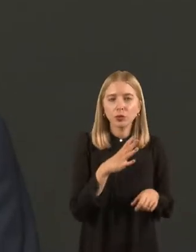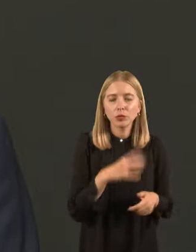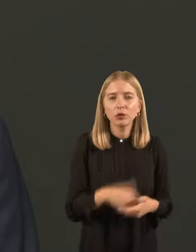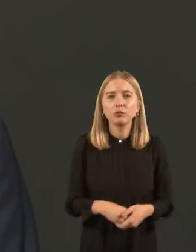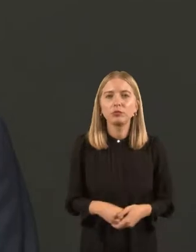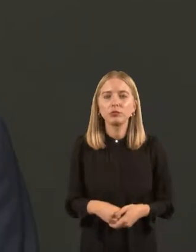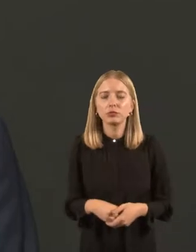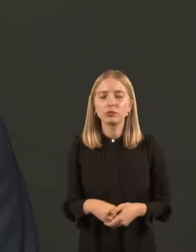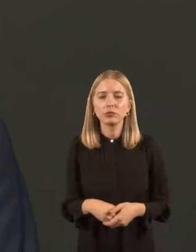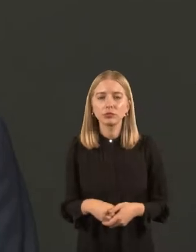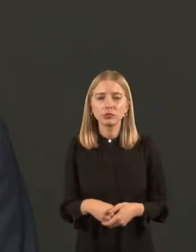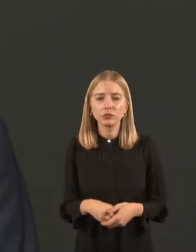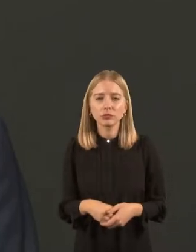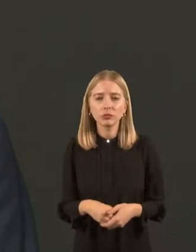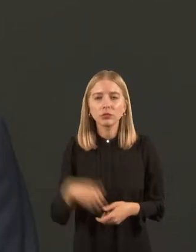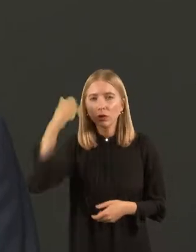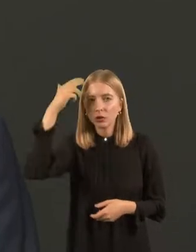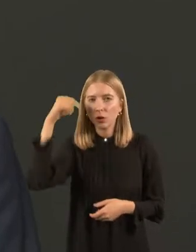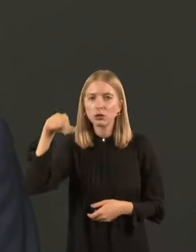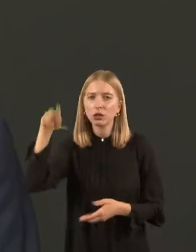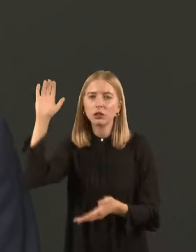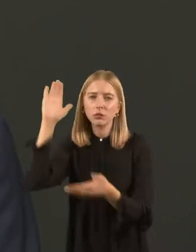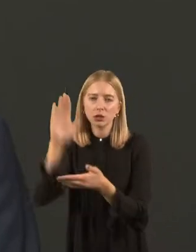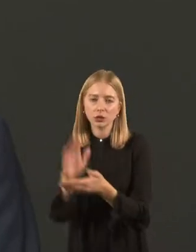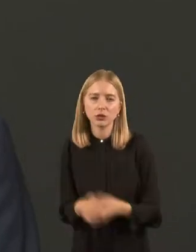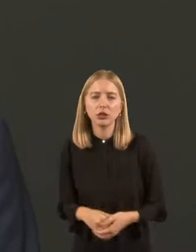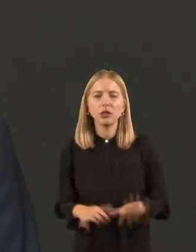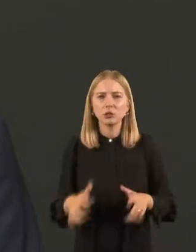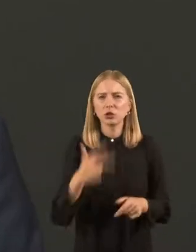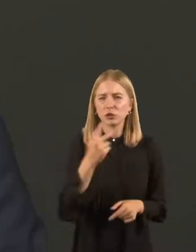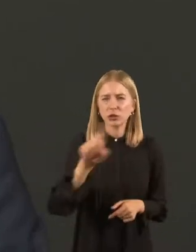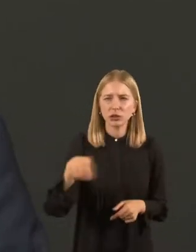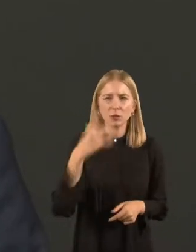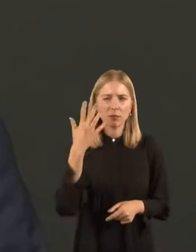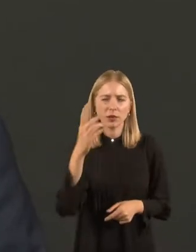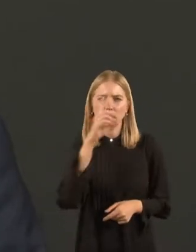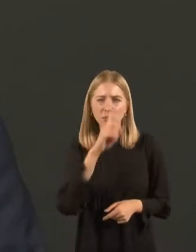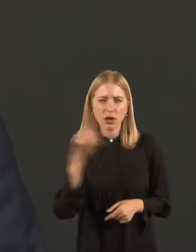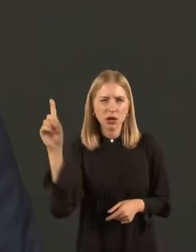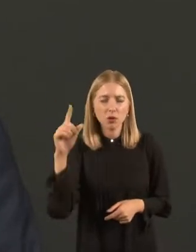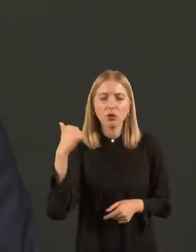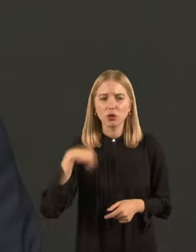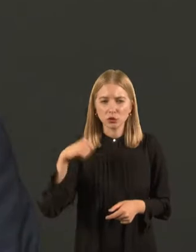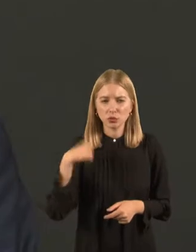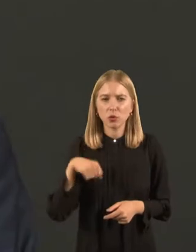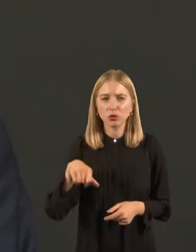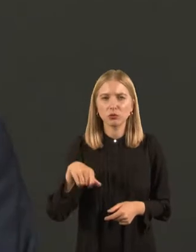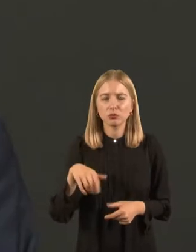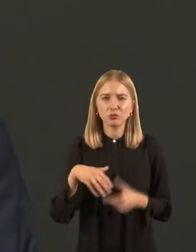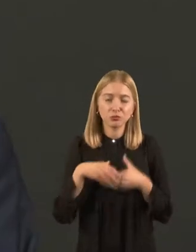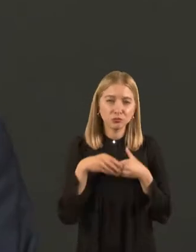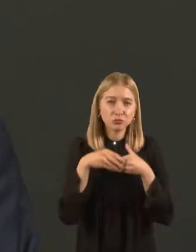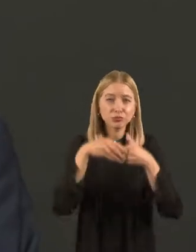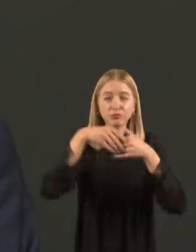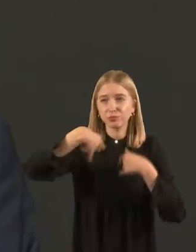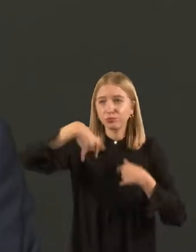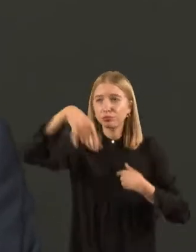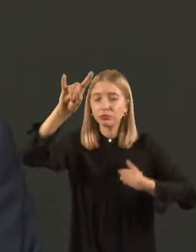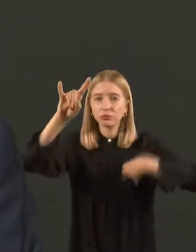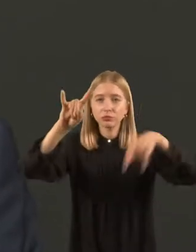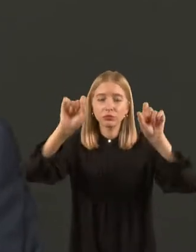Well, Vilnius Airport was servicing about 5.5 million